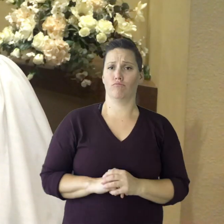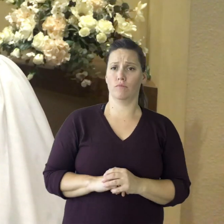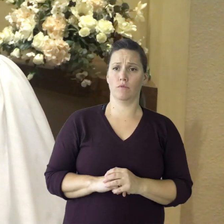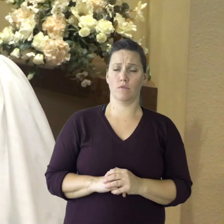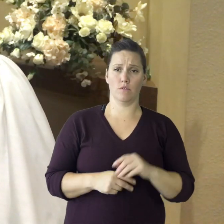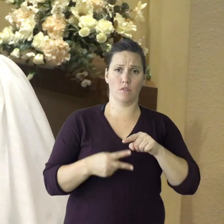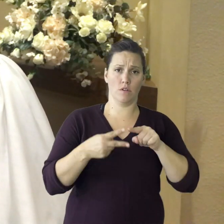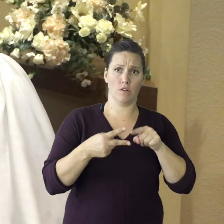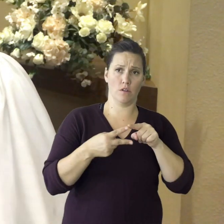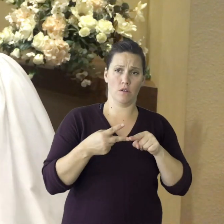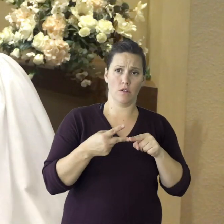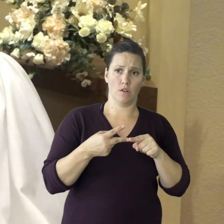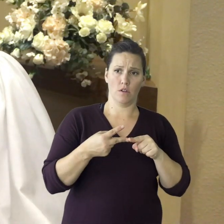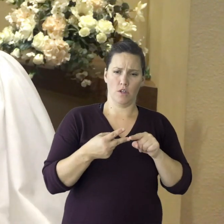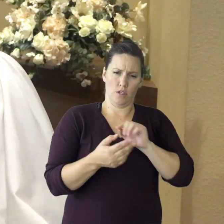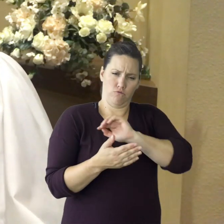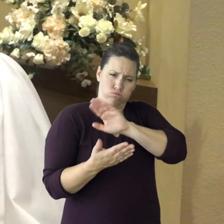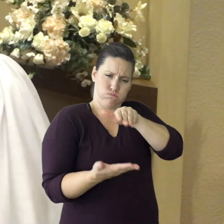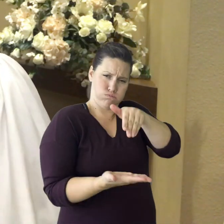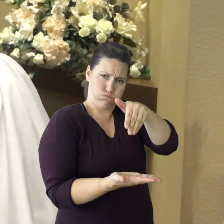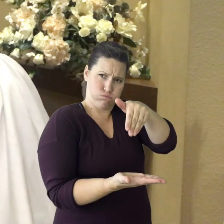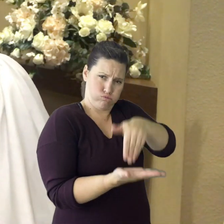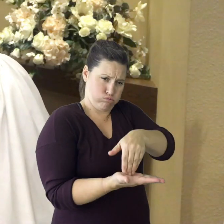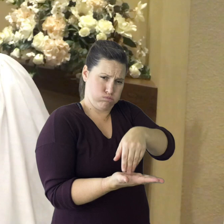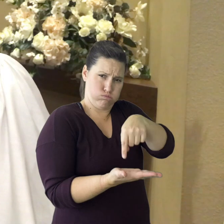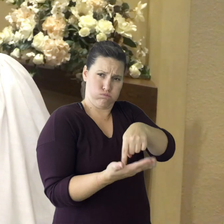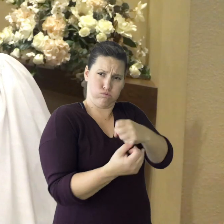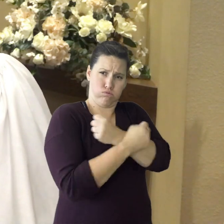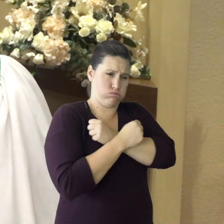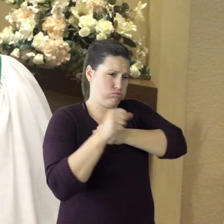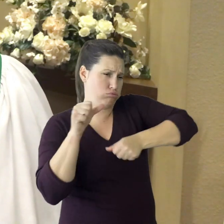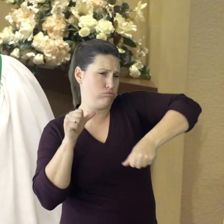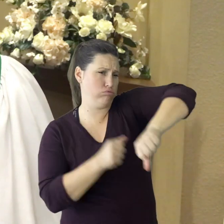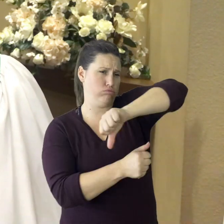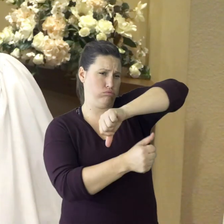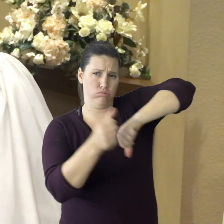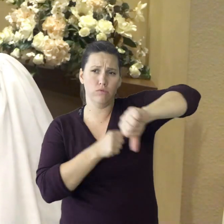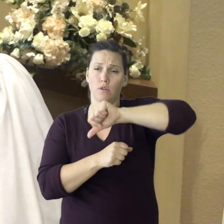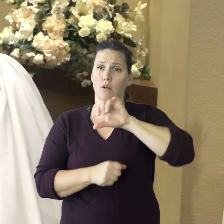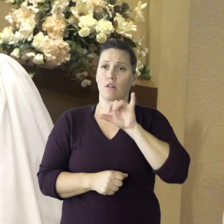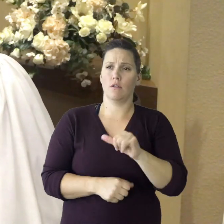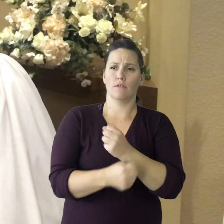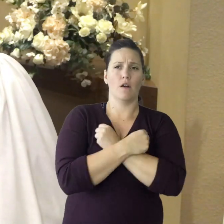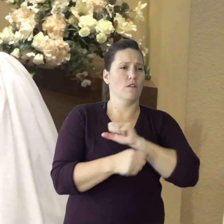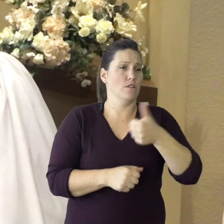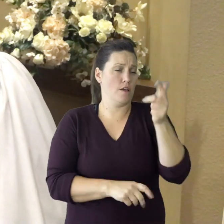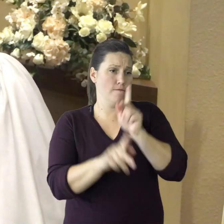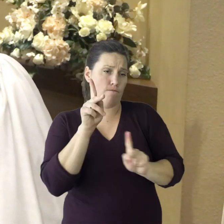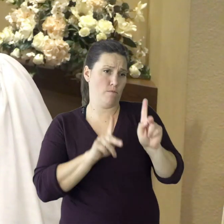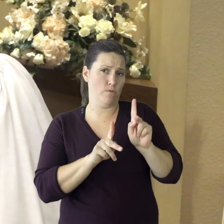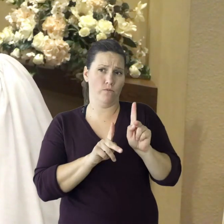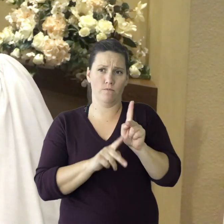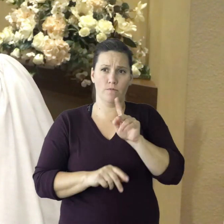kind. That is the core of loving one another. That